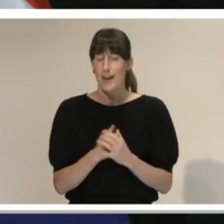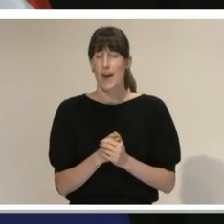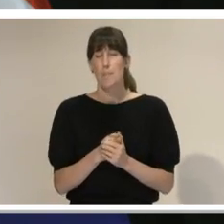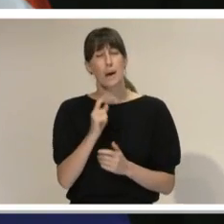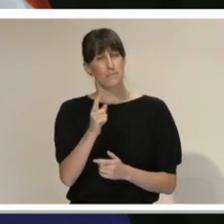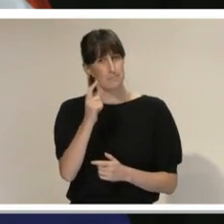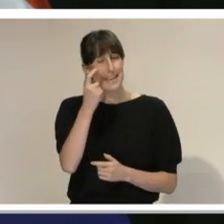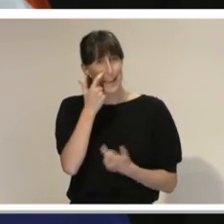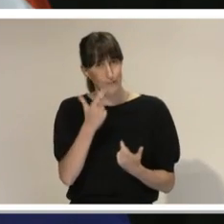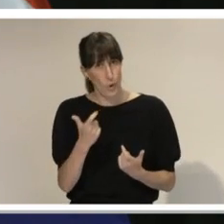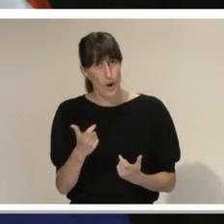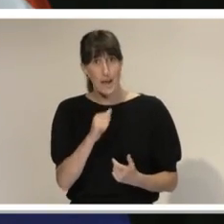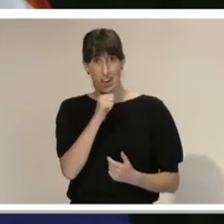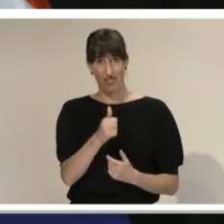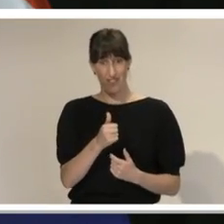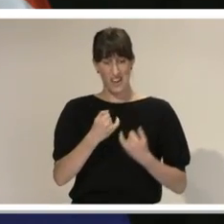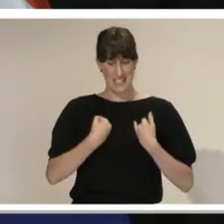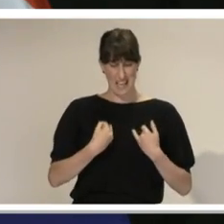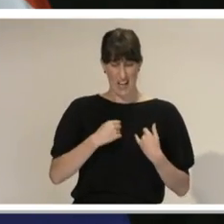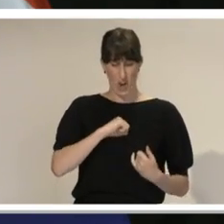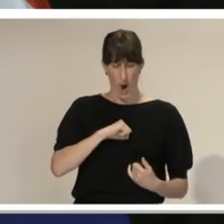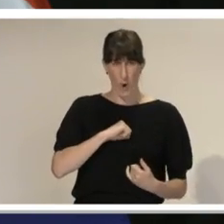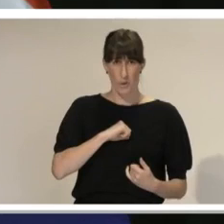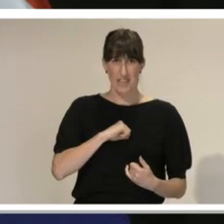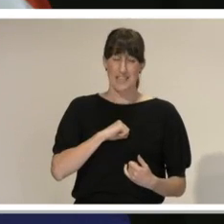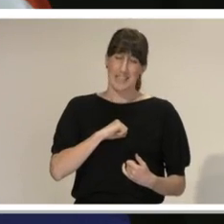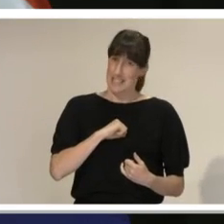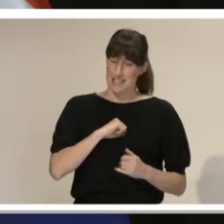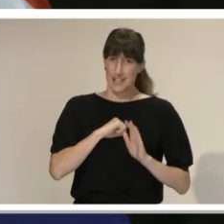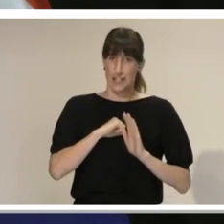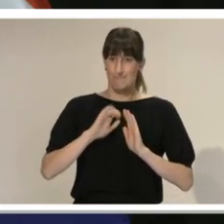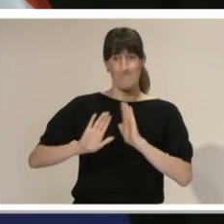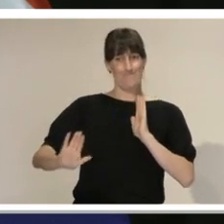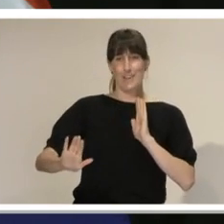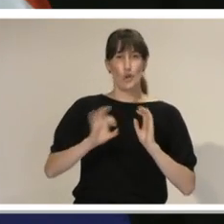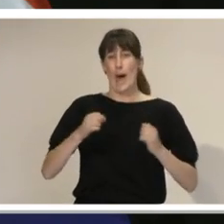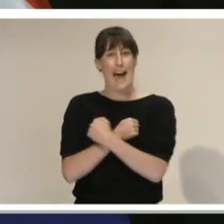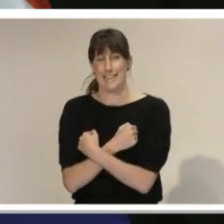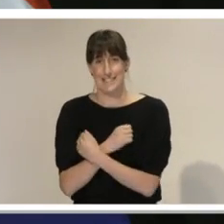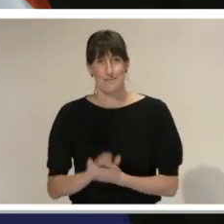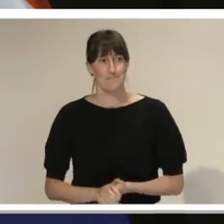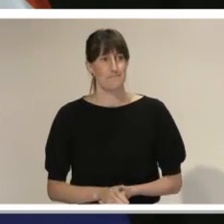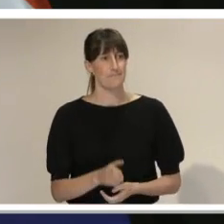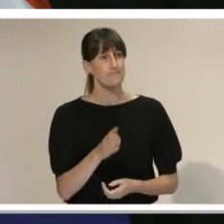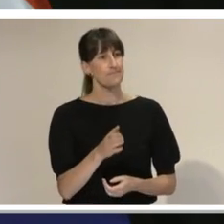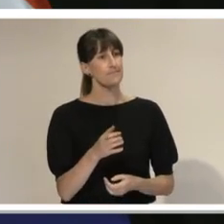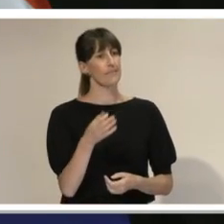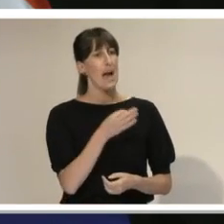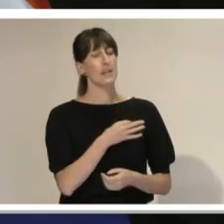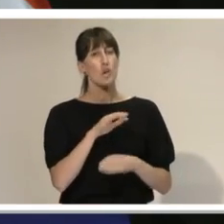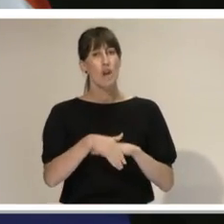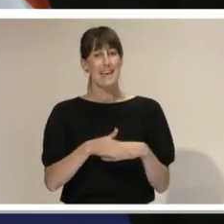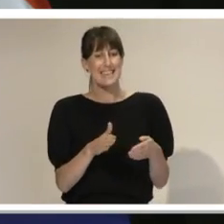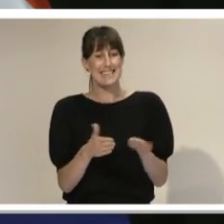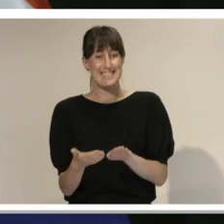any symptoms of a cold, not only don't hug them, but don't see them. Any sense of overall mortality rates over March and April? There's some